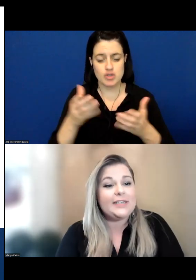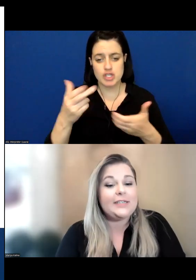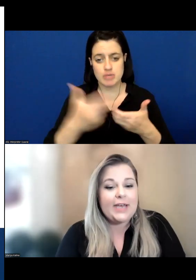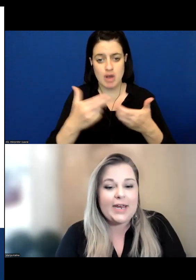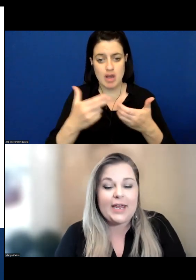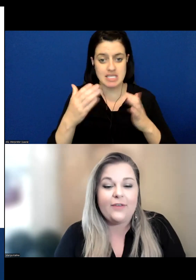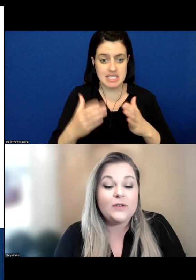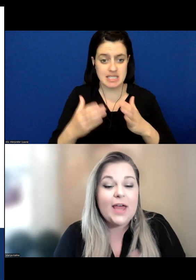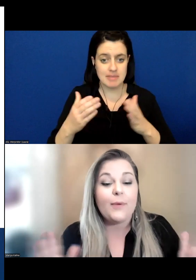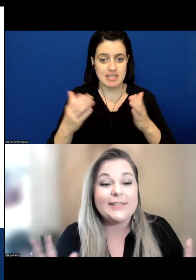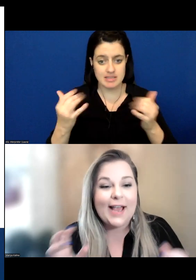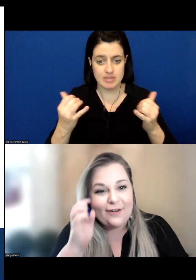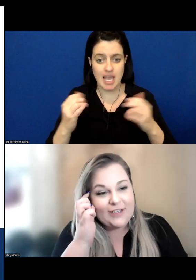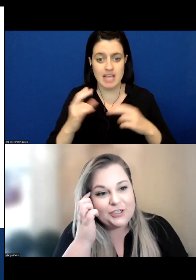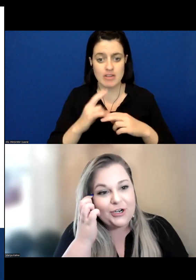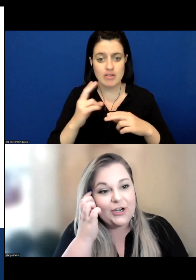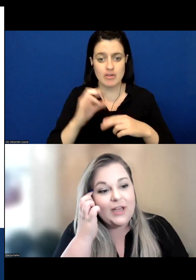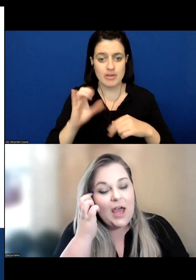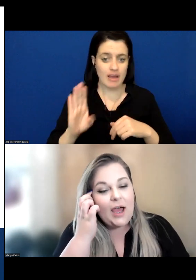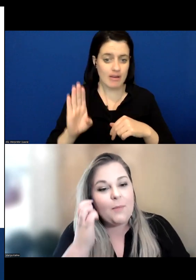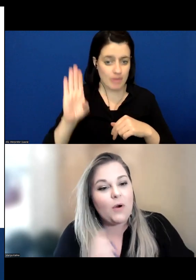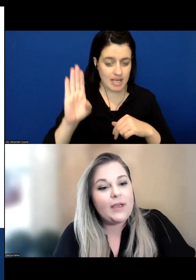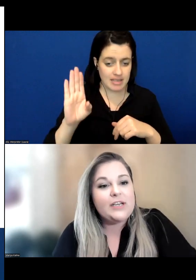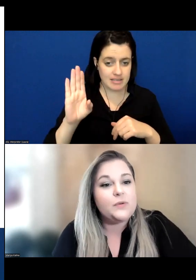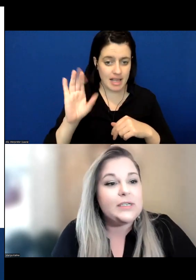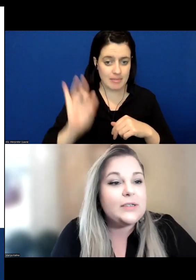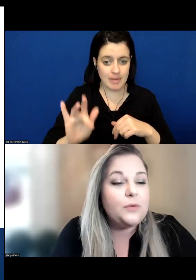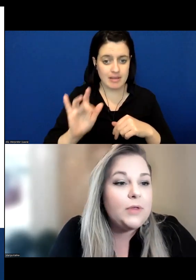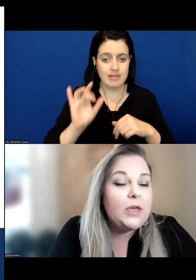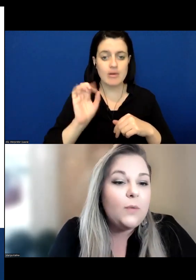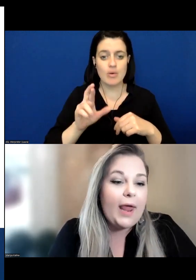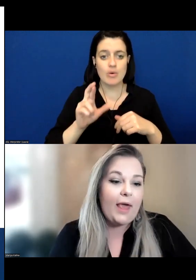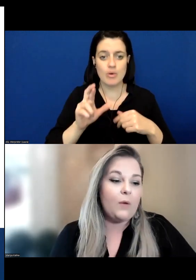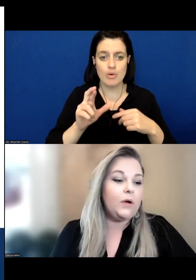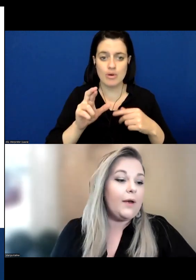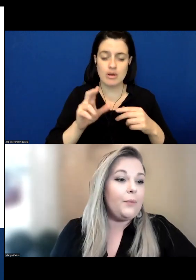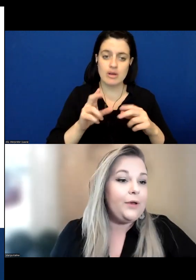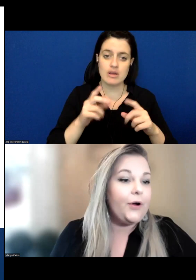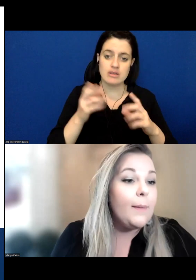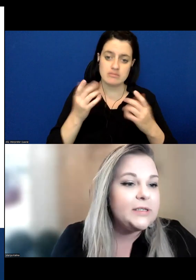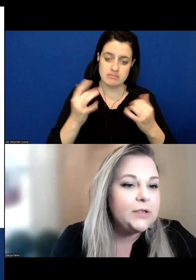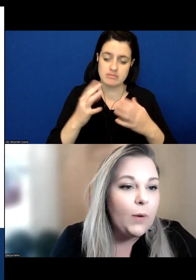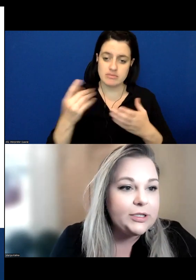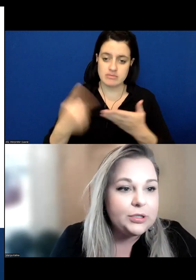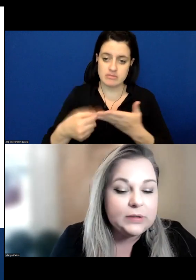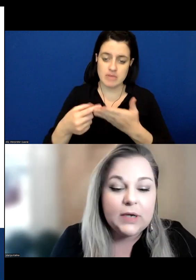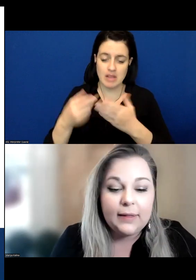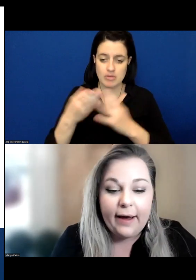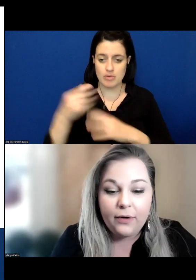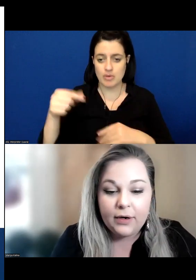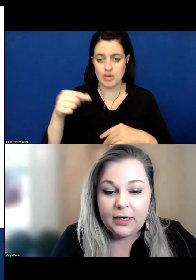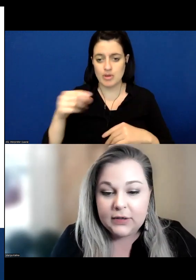joining us today to either use that raise hand feature or engage with us through the Q&A, and we'll kind of read your comments or